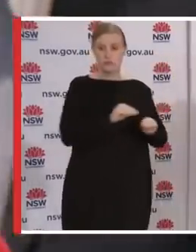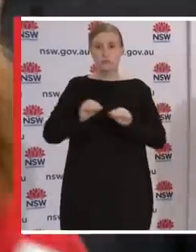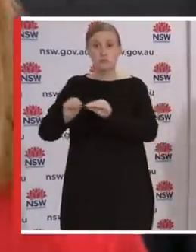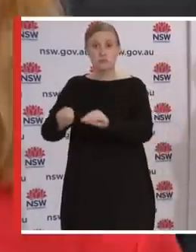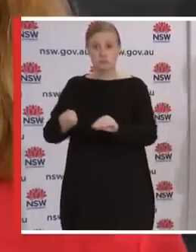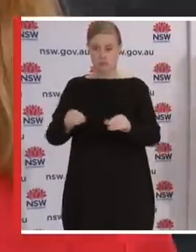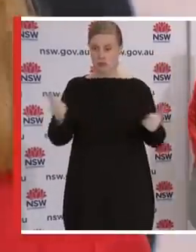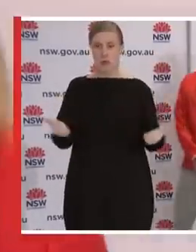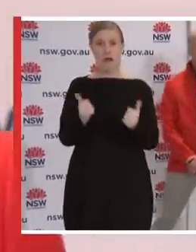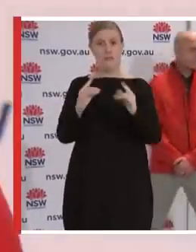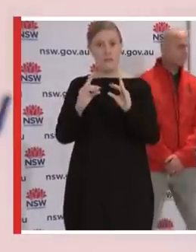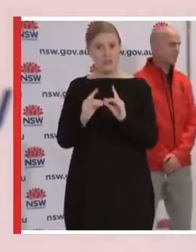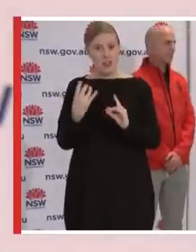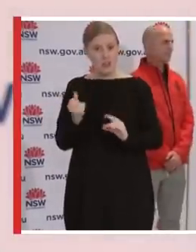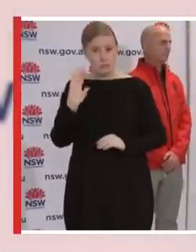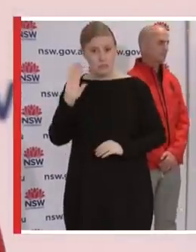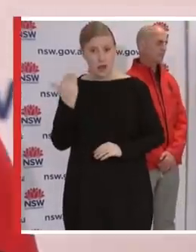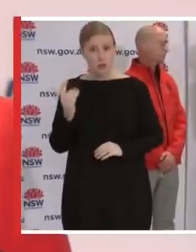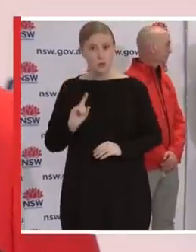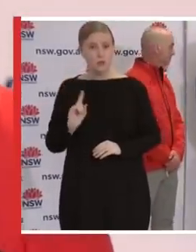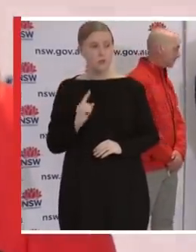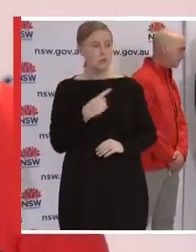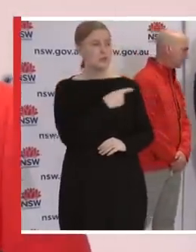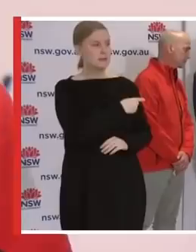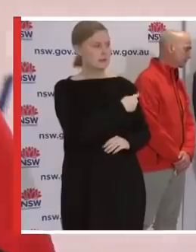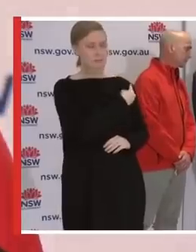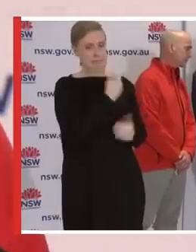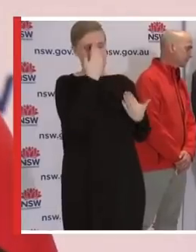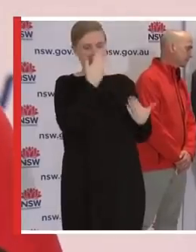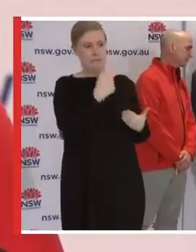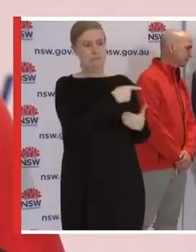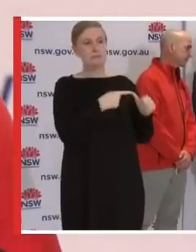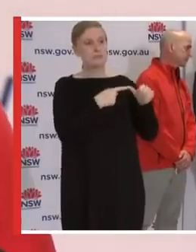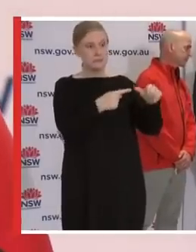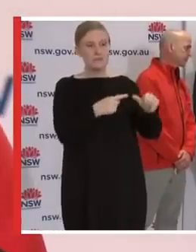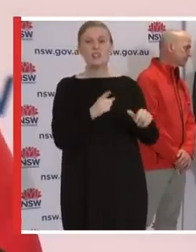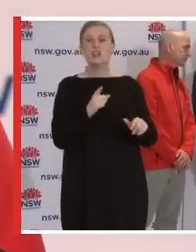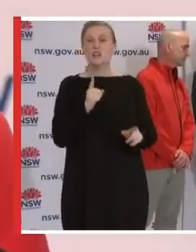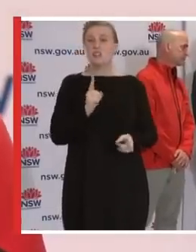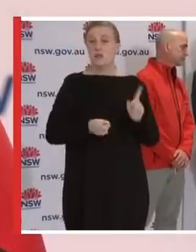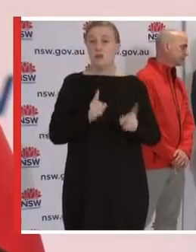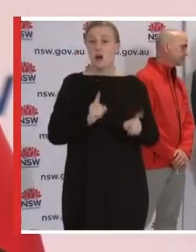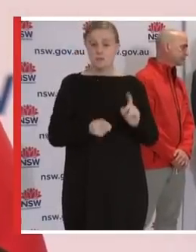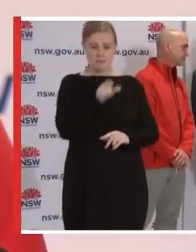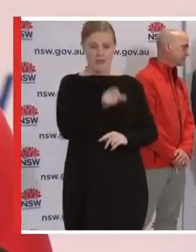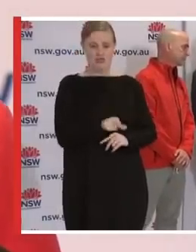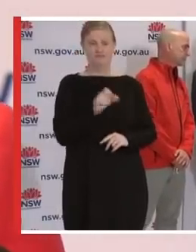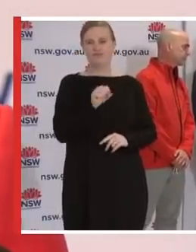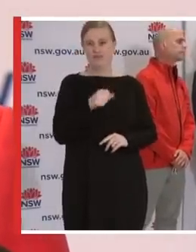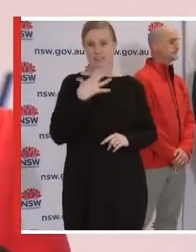Fine. There'll be clinical decisions about patients moving wherever is clinically appropriate to do based on